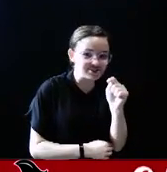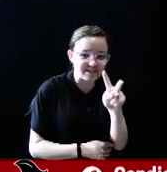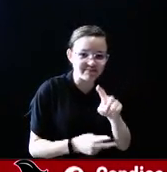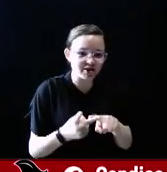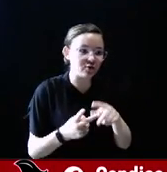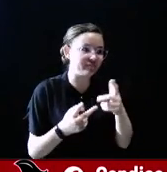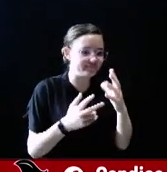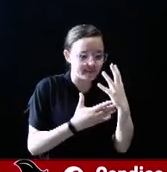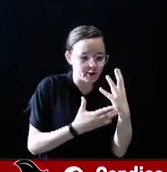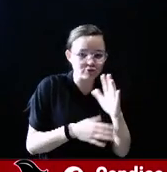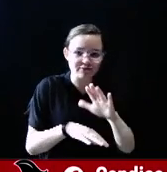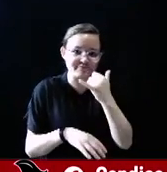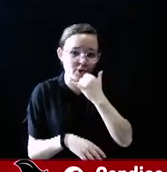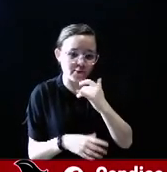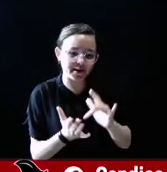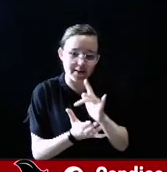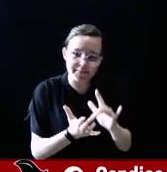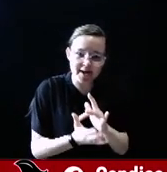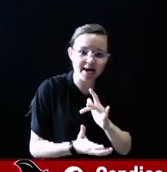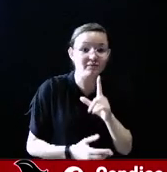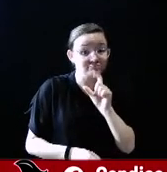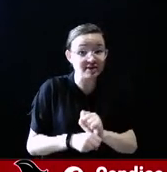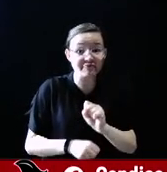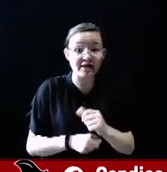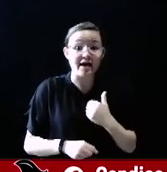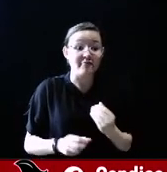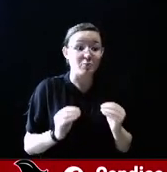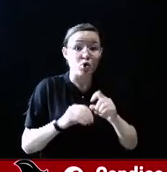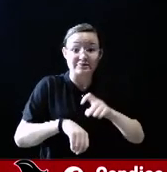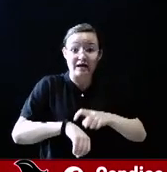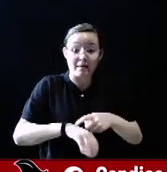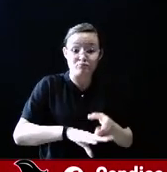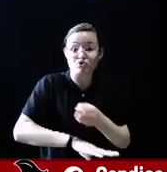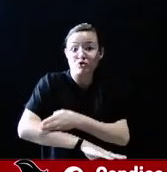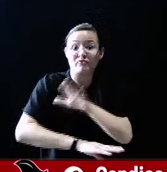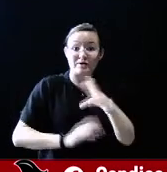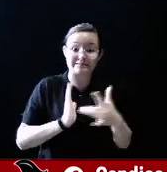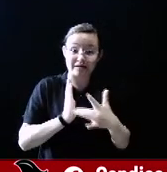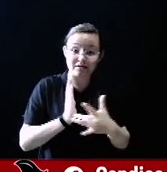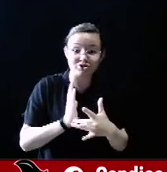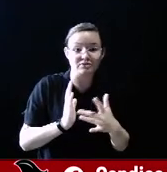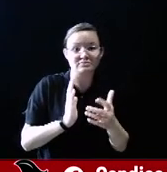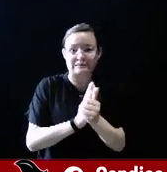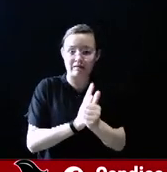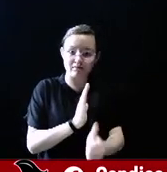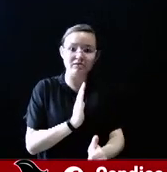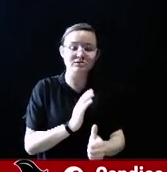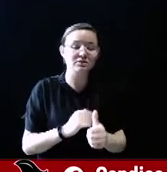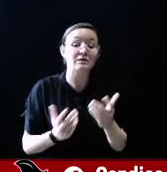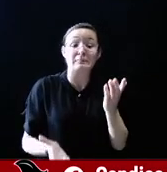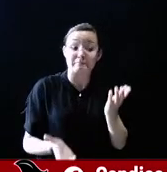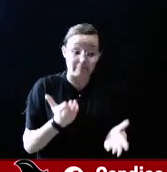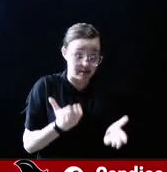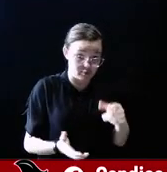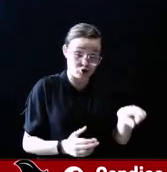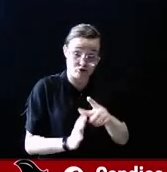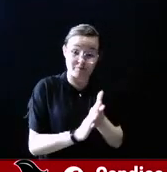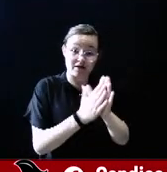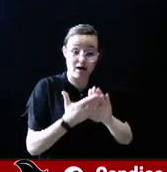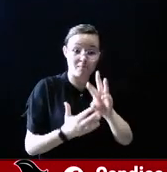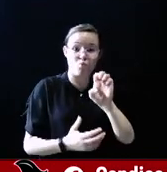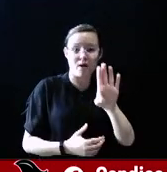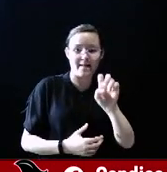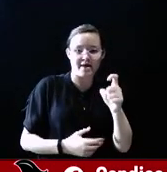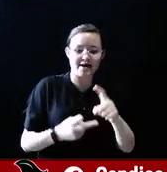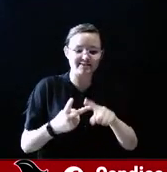on your phone or iPad. You've definitely had time to improve your technology and computer skills. Maybe you've become a WebEx